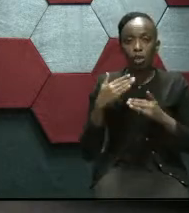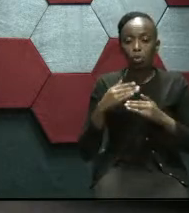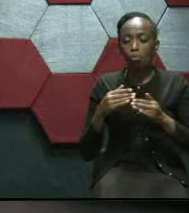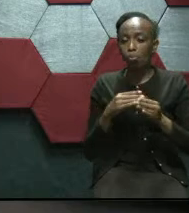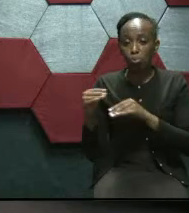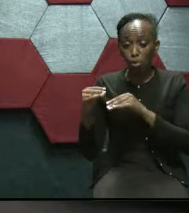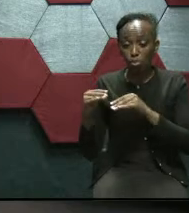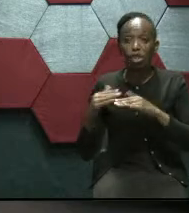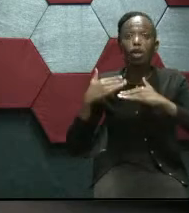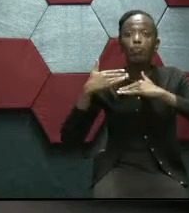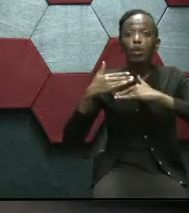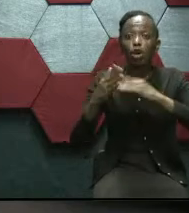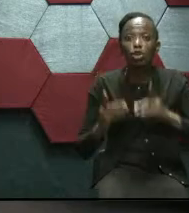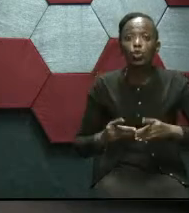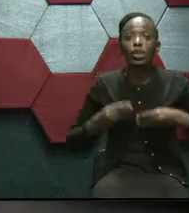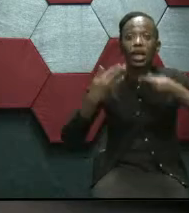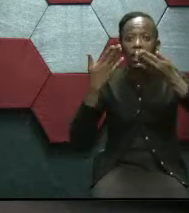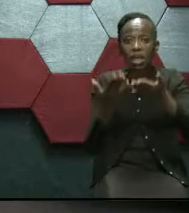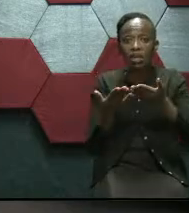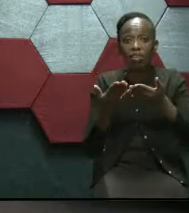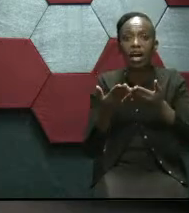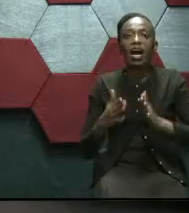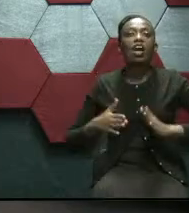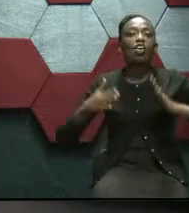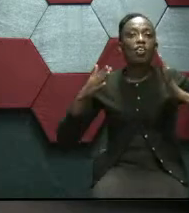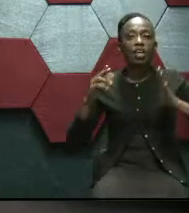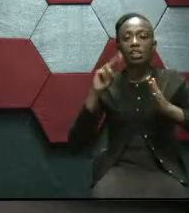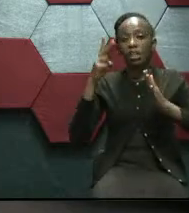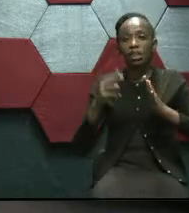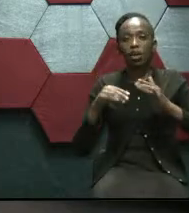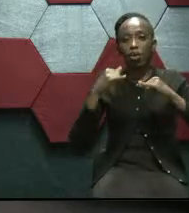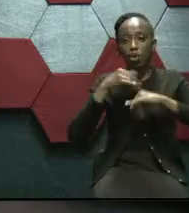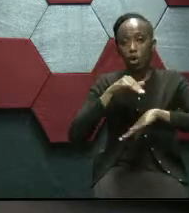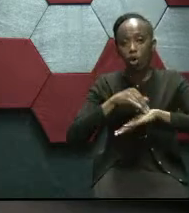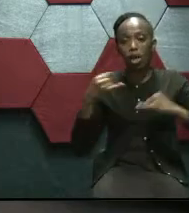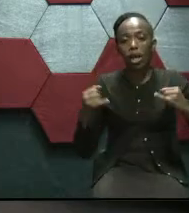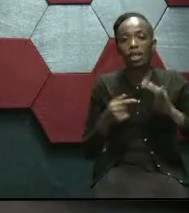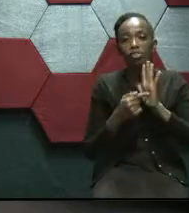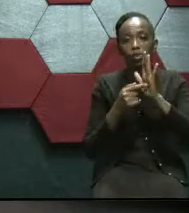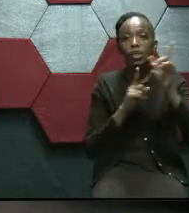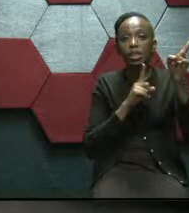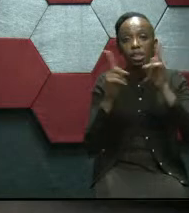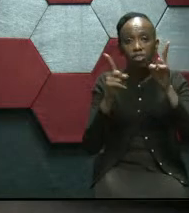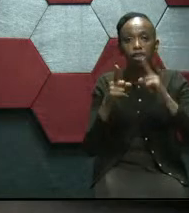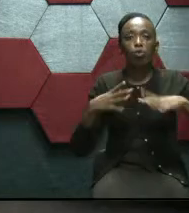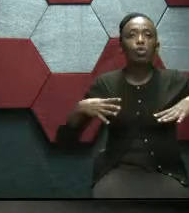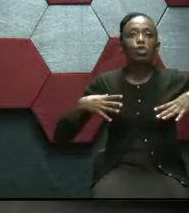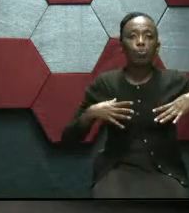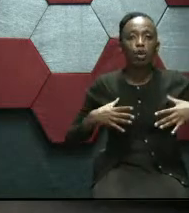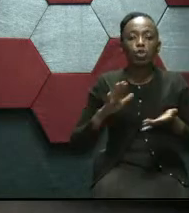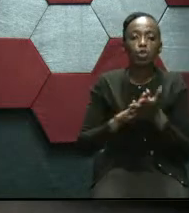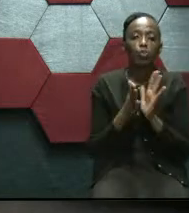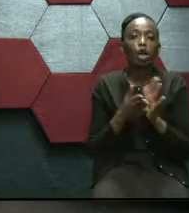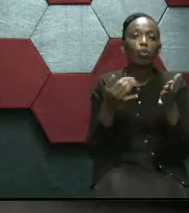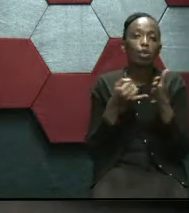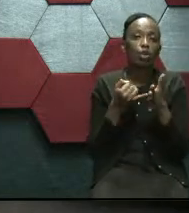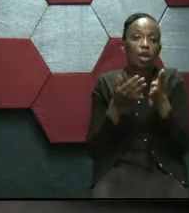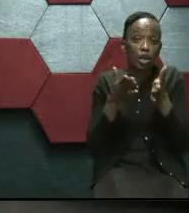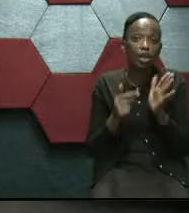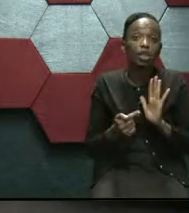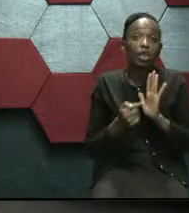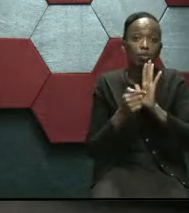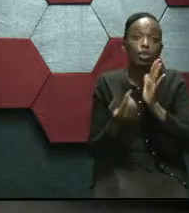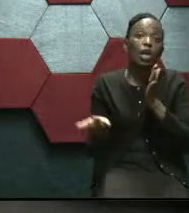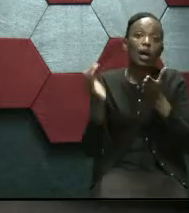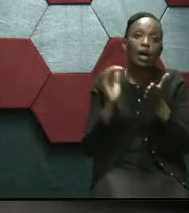to deliver a great second virtual exhibition. Safaricom is proud to be part of this exhibition